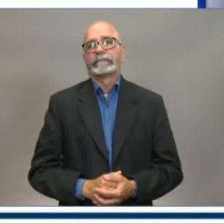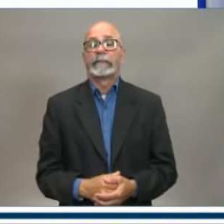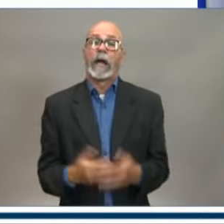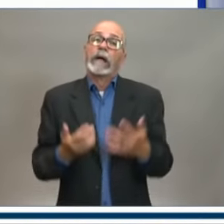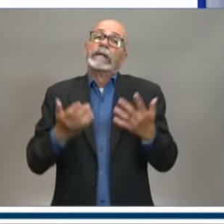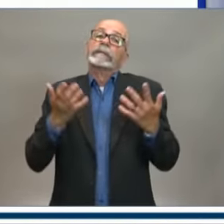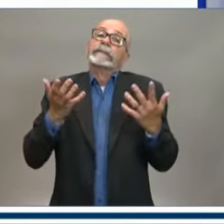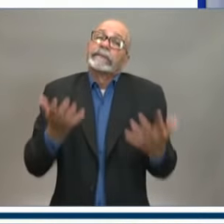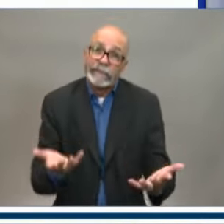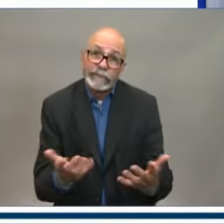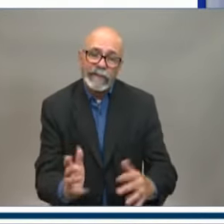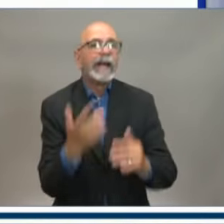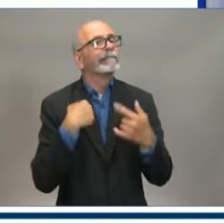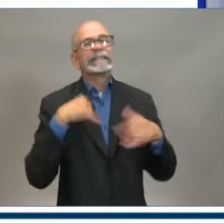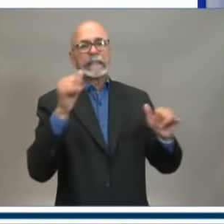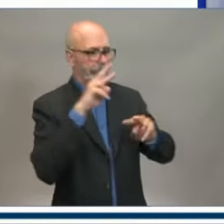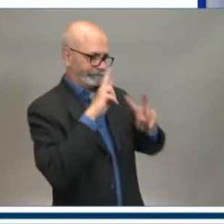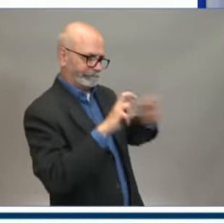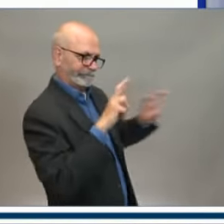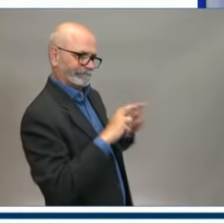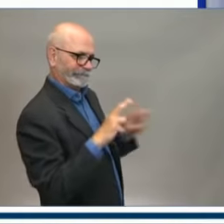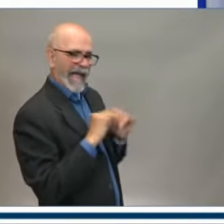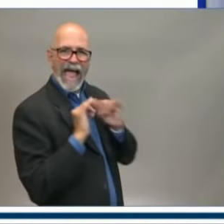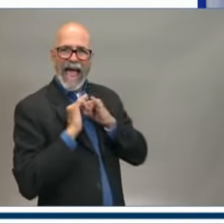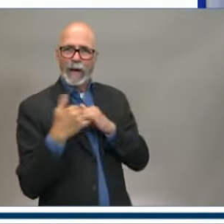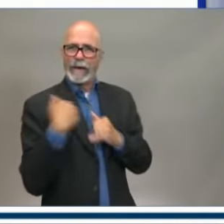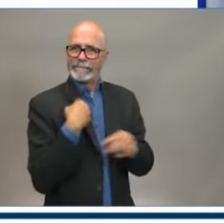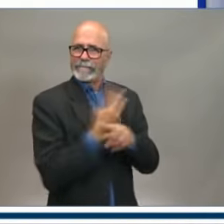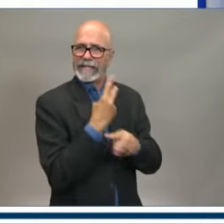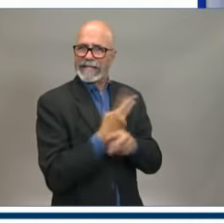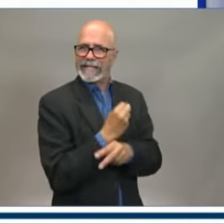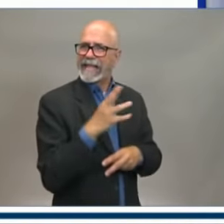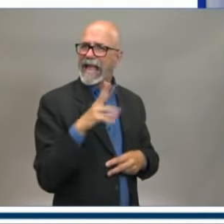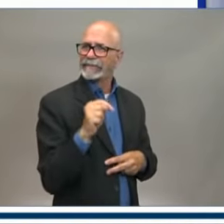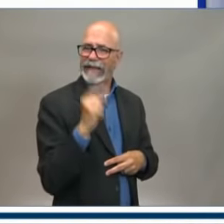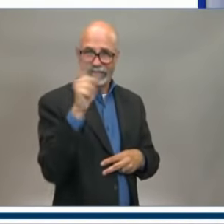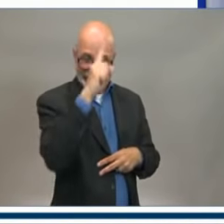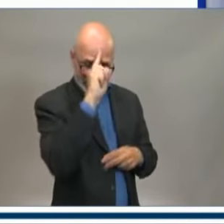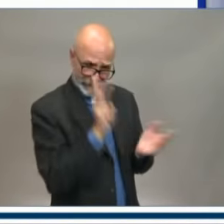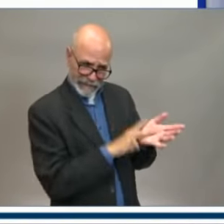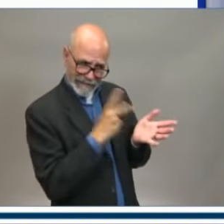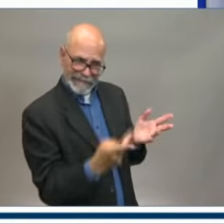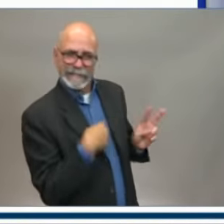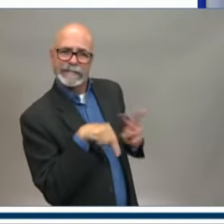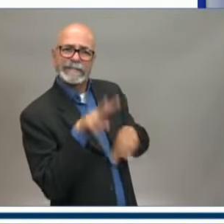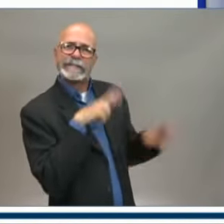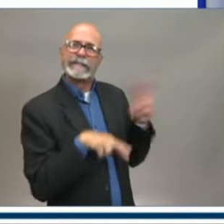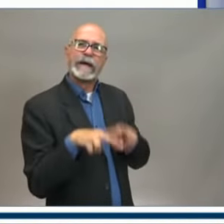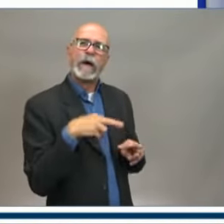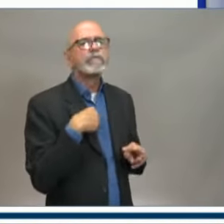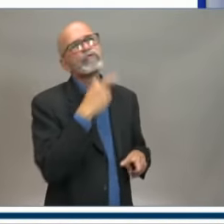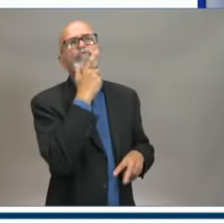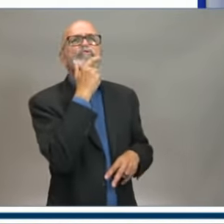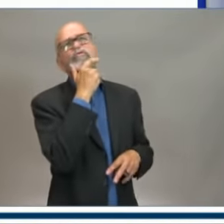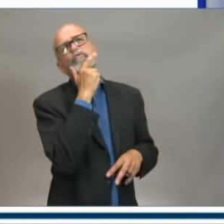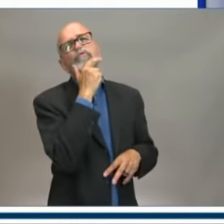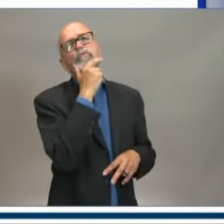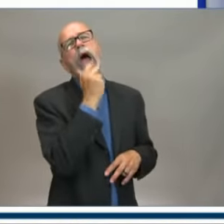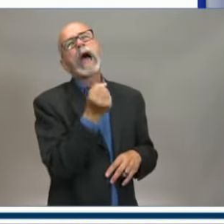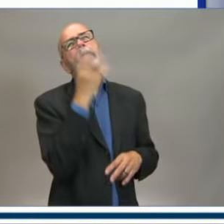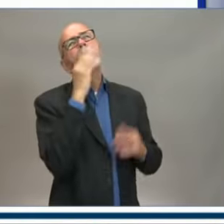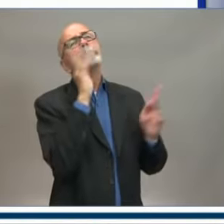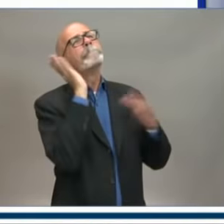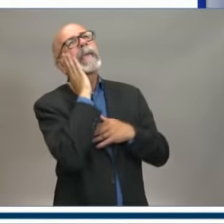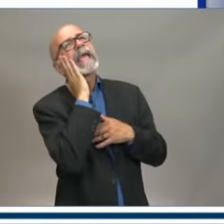we'll assess that and we'll look at that. And then when we make decisions around what does the bed configuration look like, the funding model